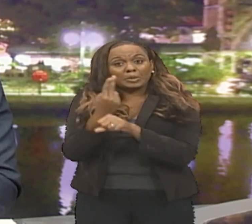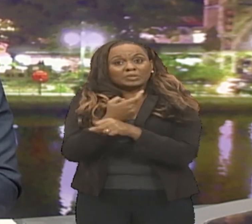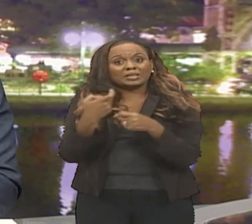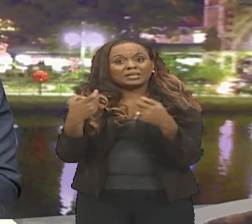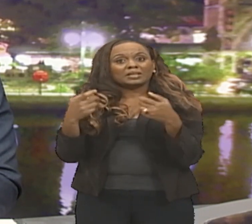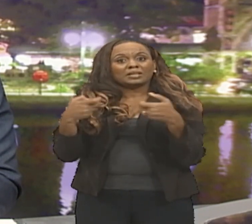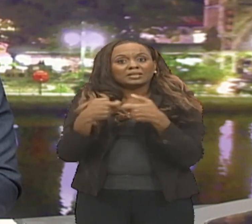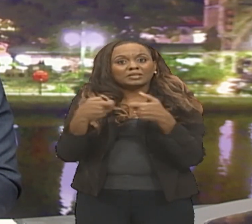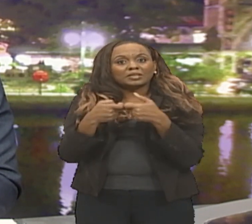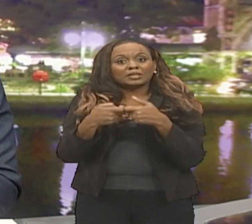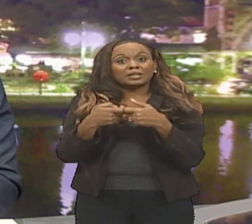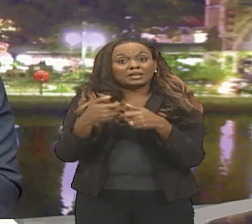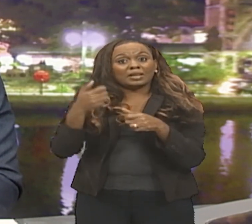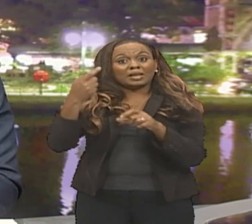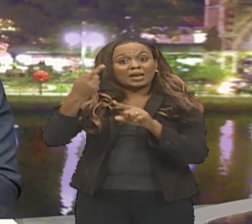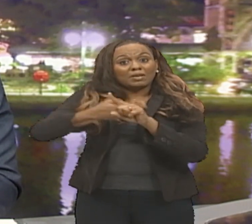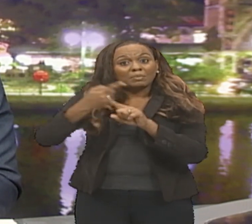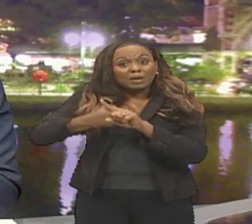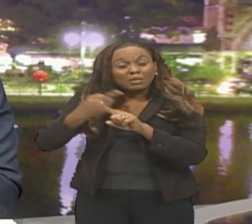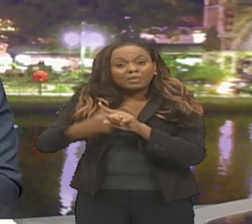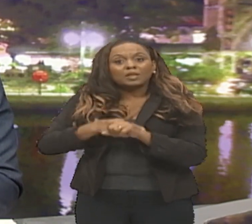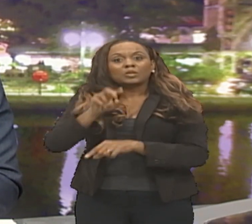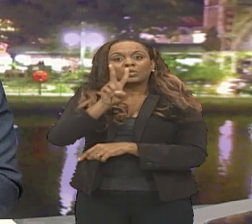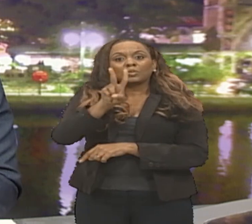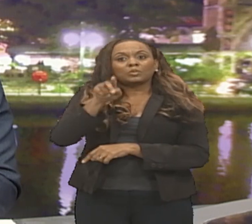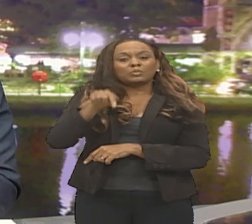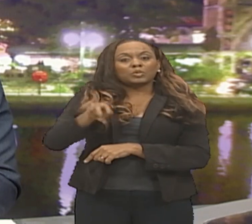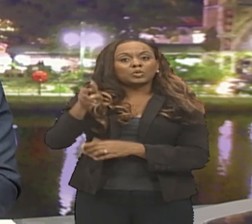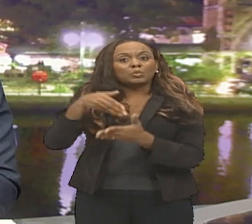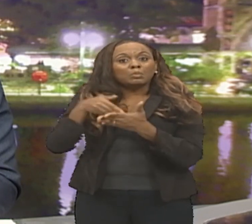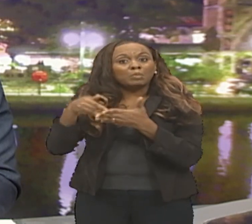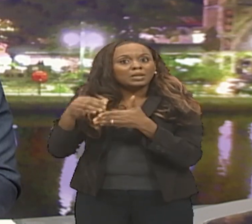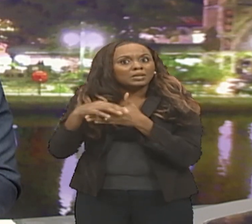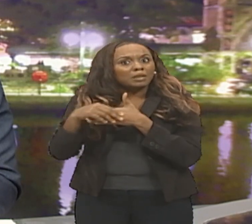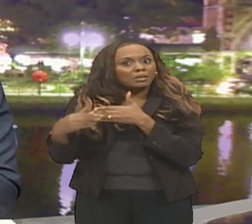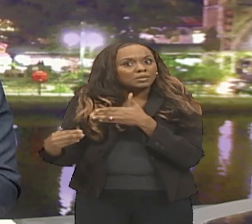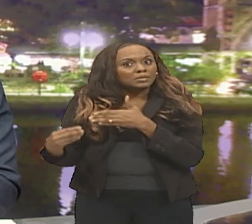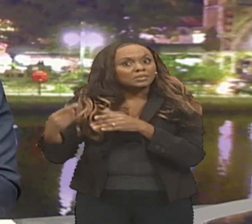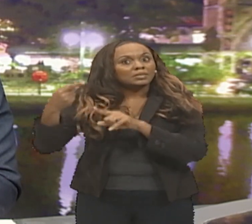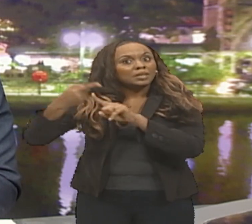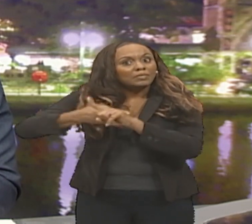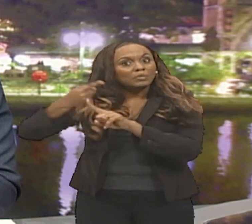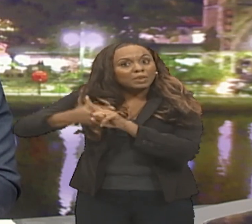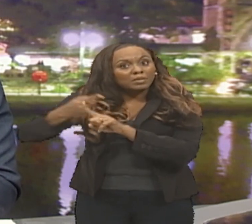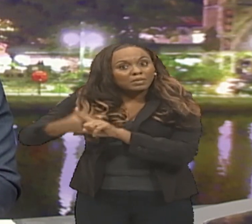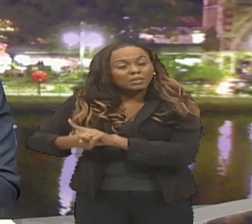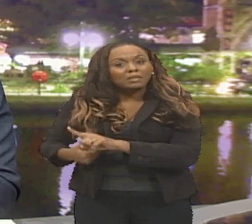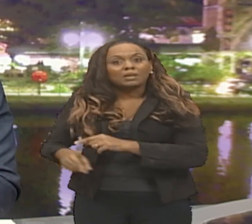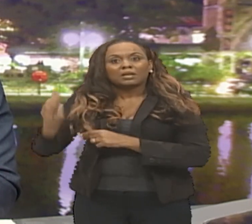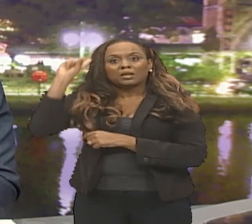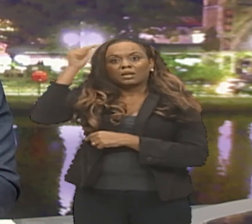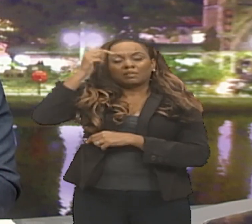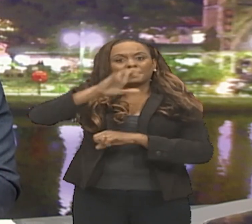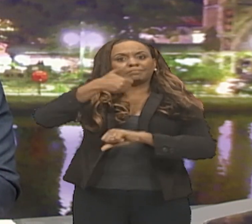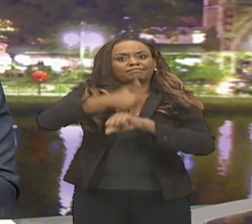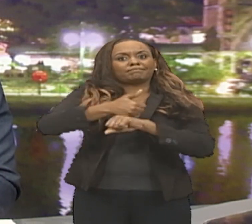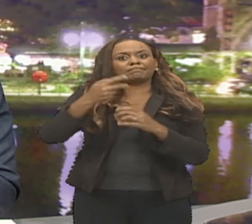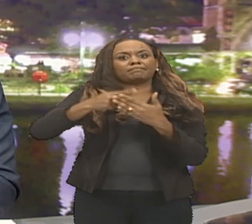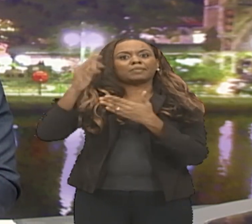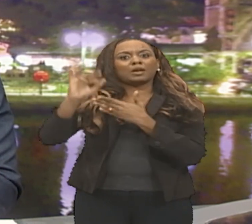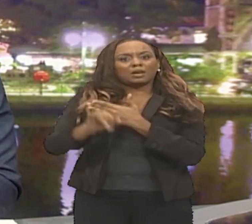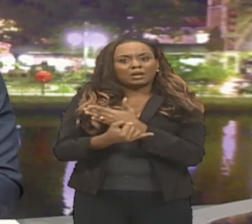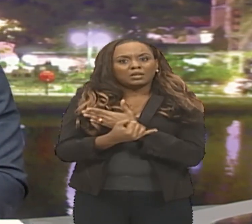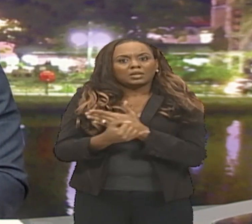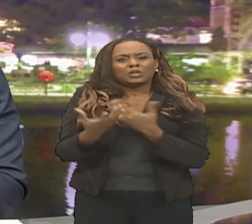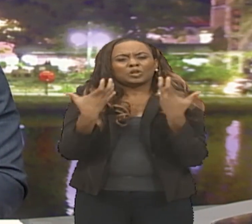of $2.2 million monthly. The minister says government is embarking on a project which will see it moving away from its